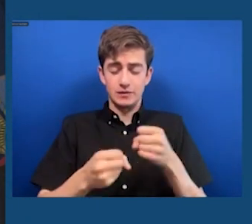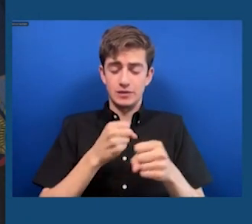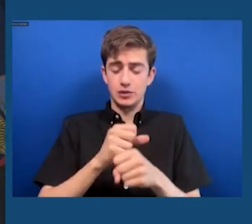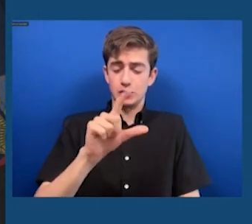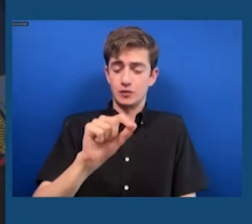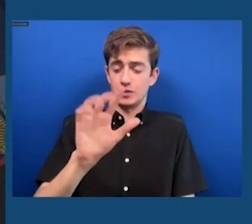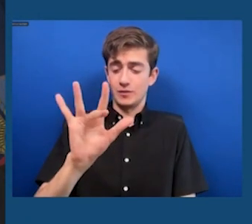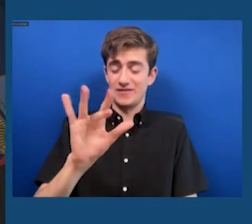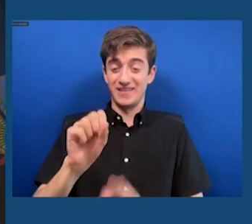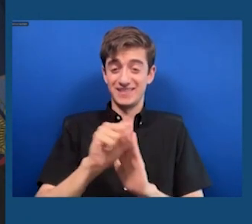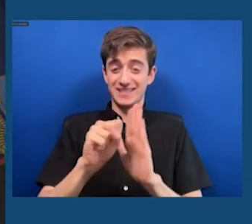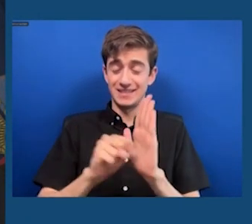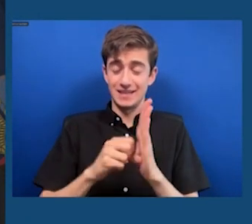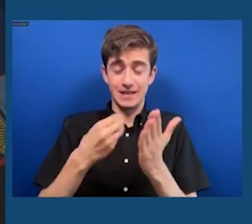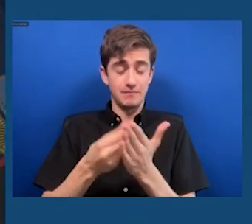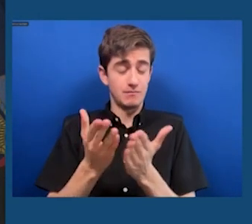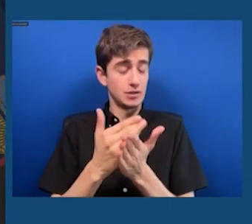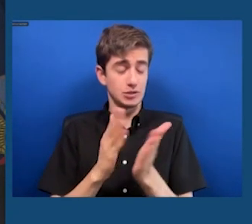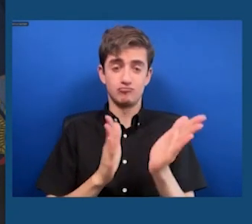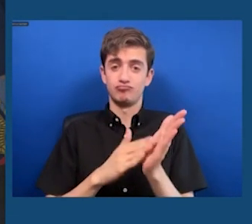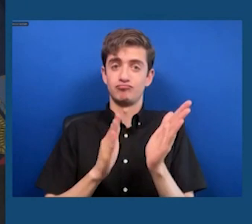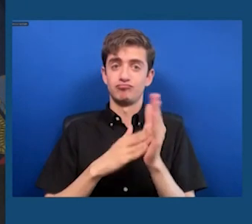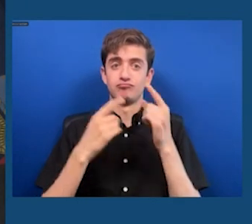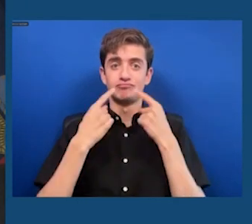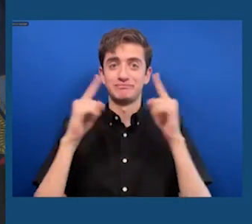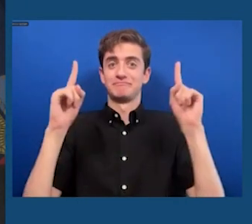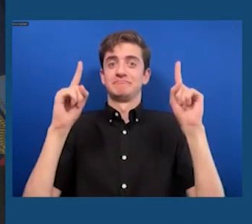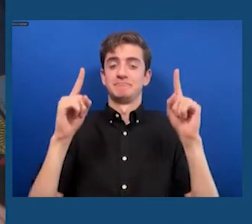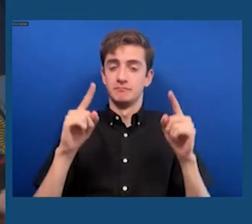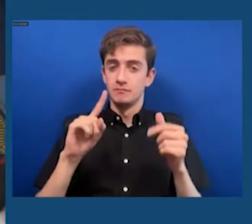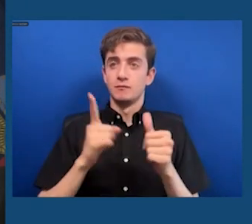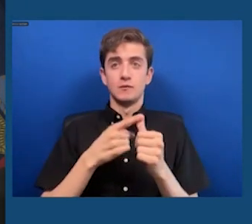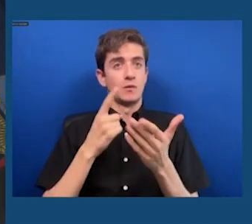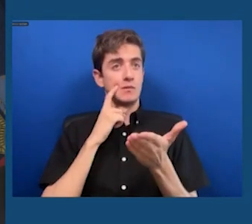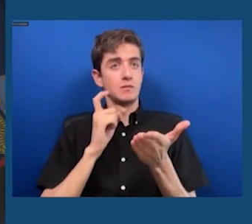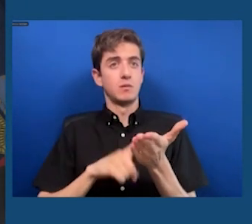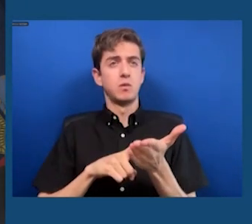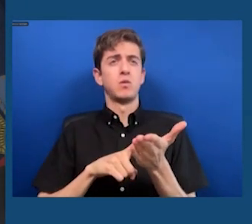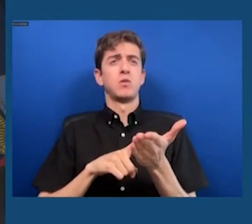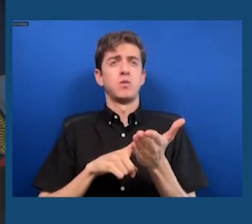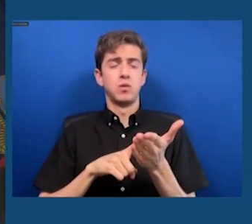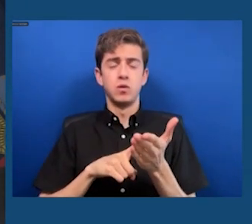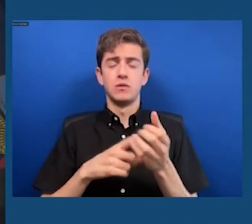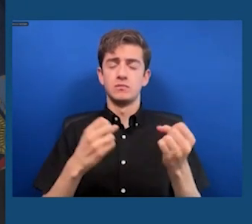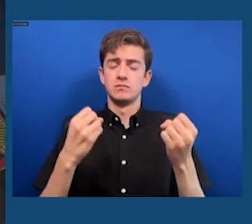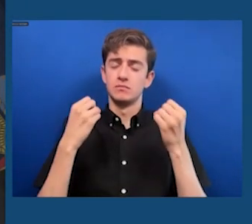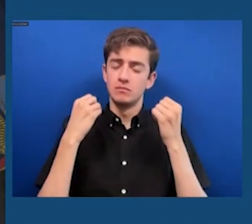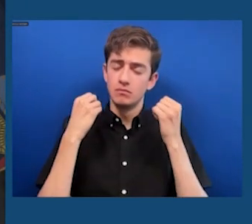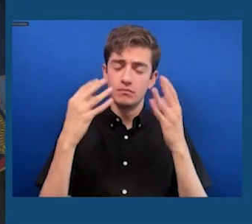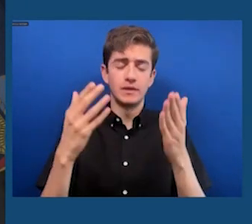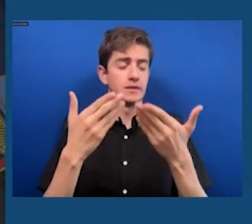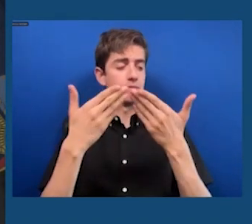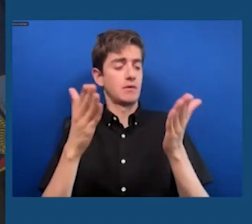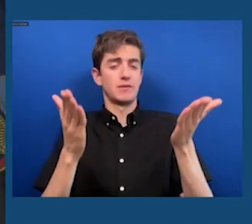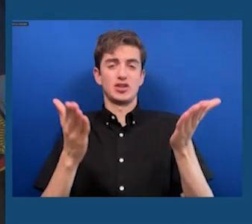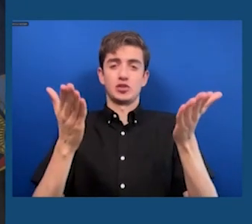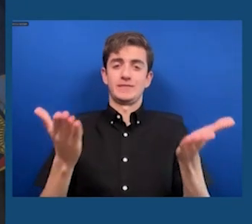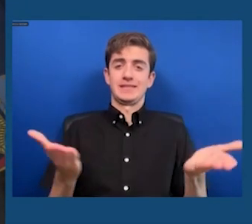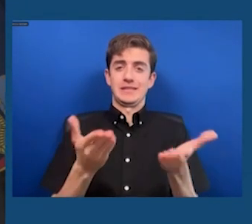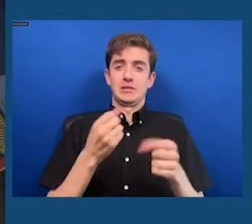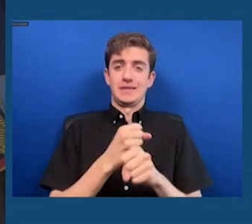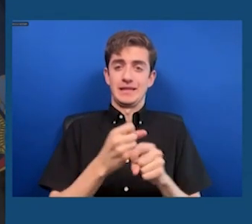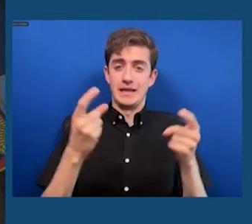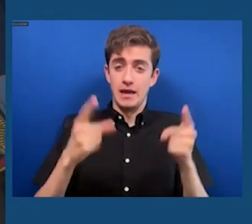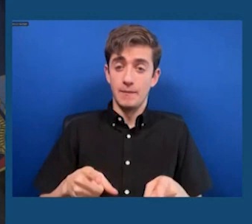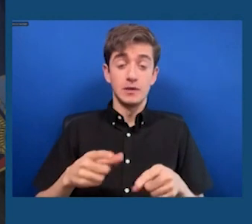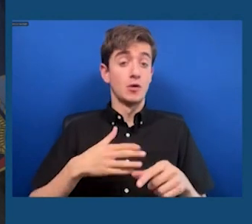This is quite an accomplishment. And first, I want to acknowledge the extraordinary public servants who made this happen. Members of my